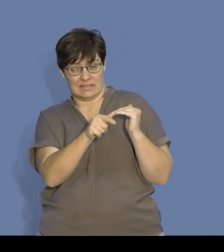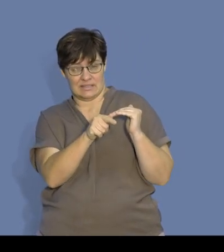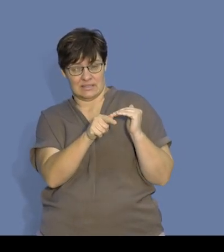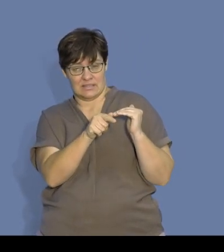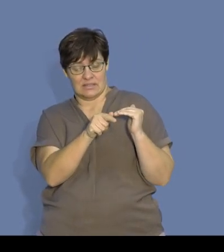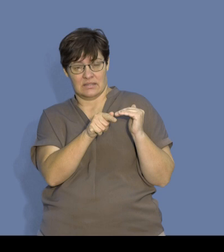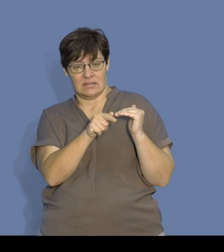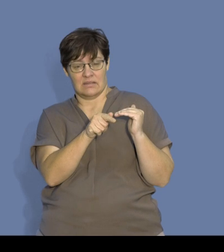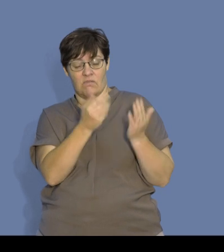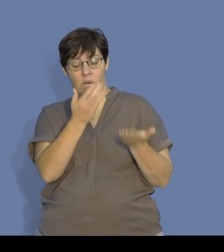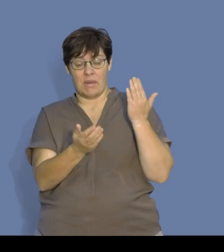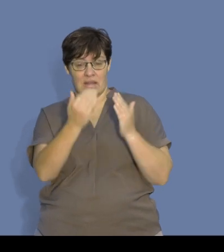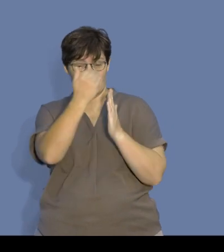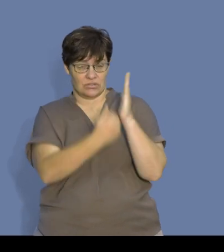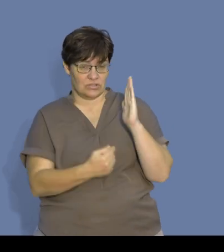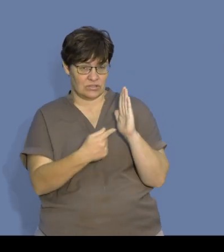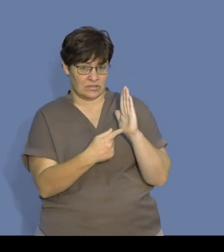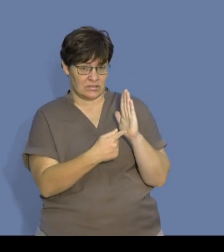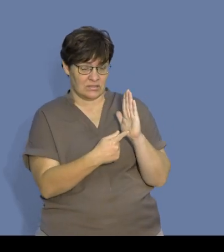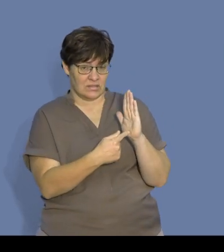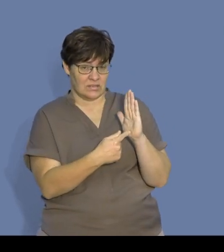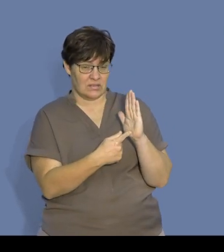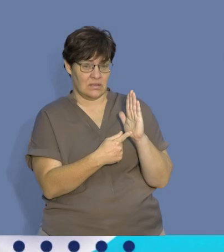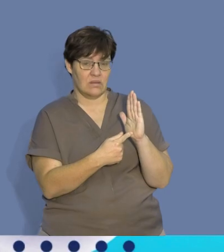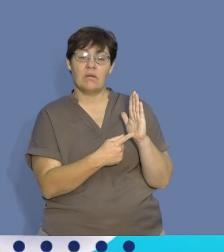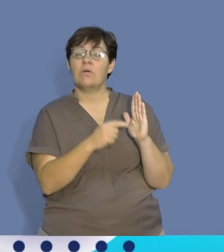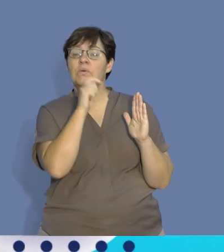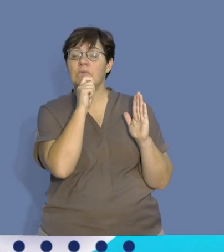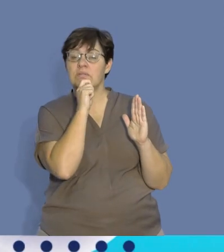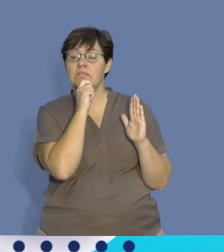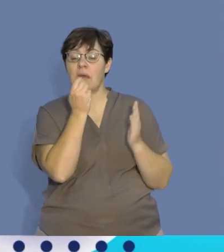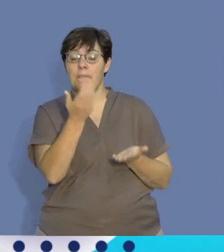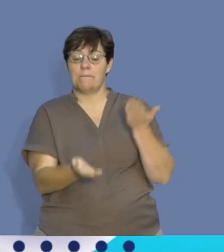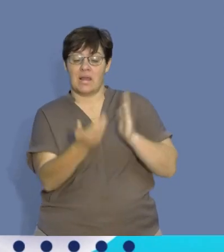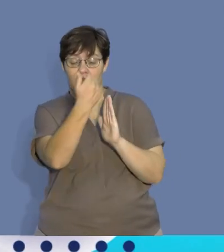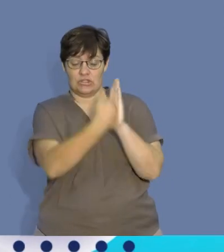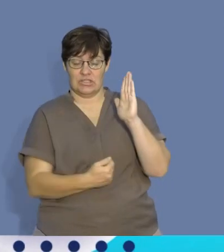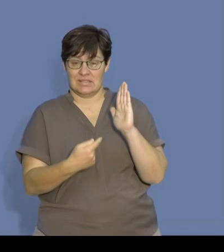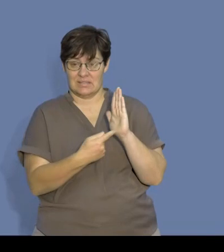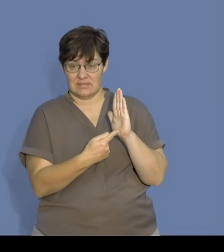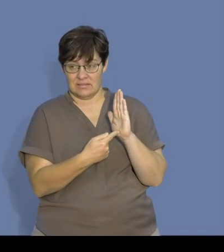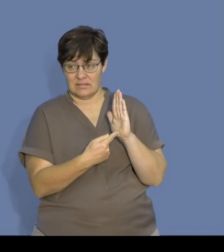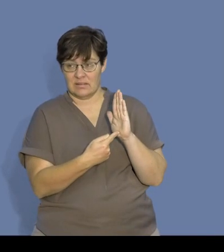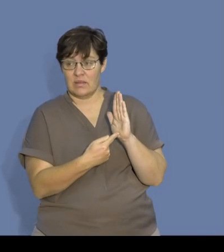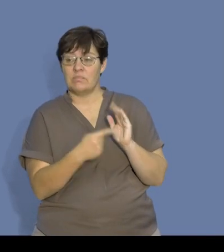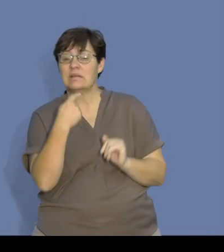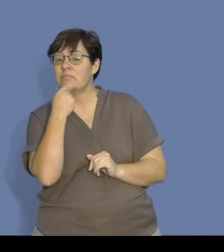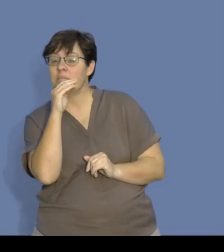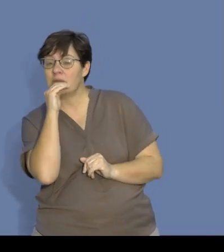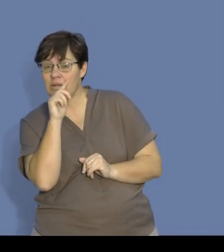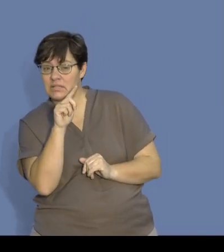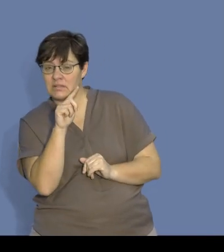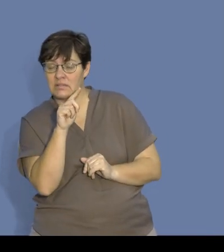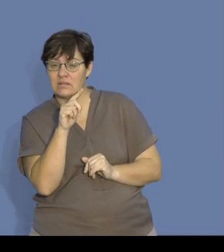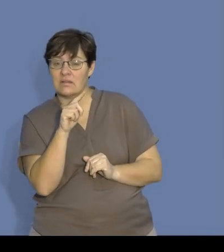section of the balance sheet, guys, please remember, when I use the word balance sheet, remember, I'm